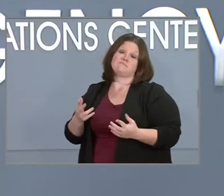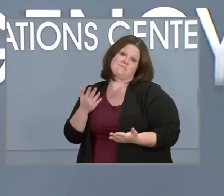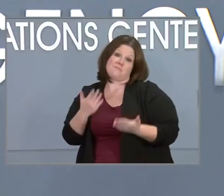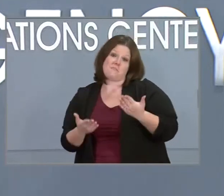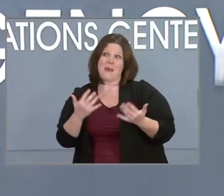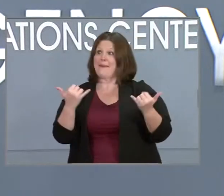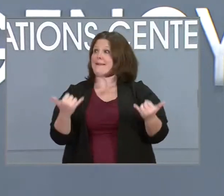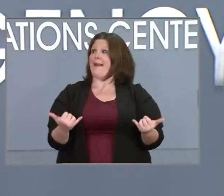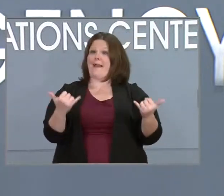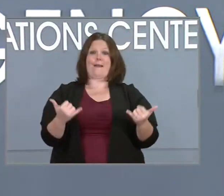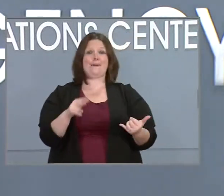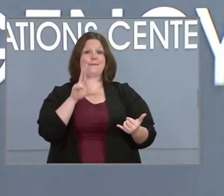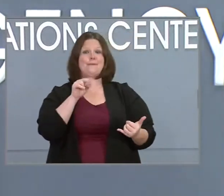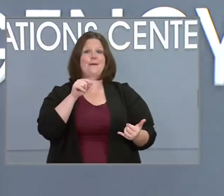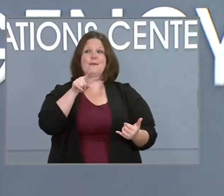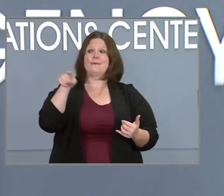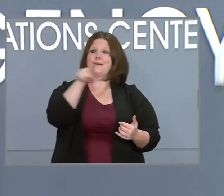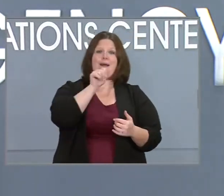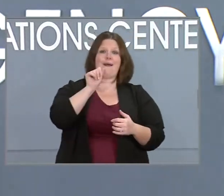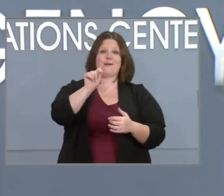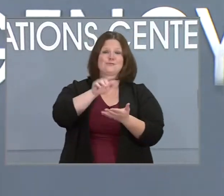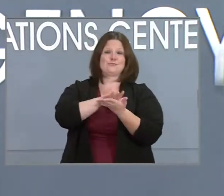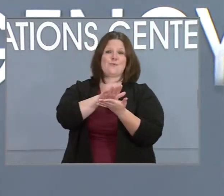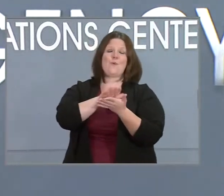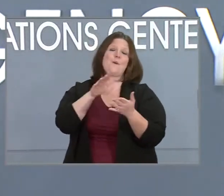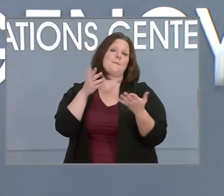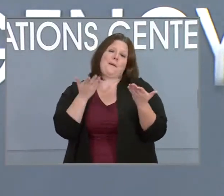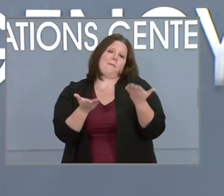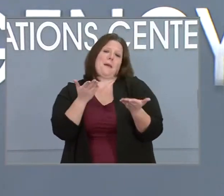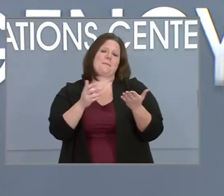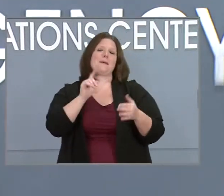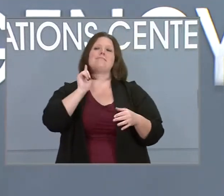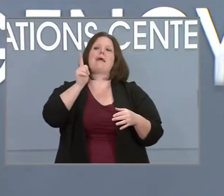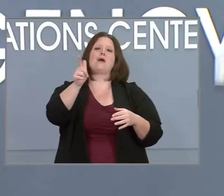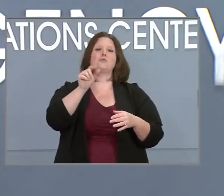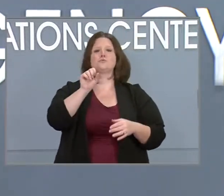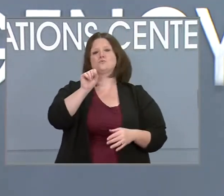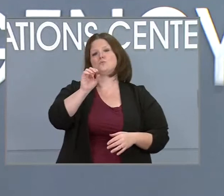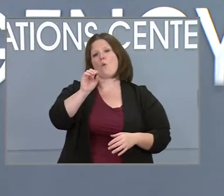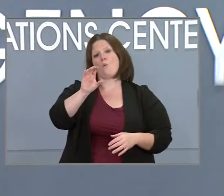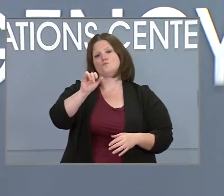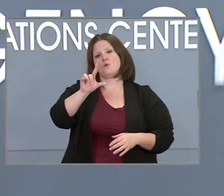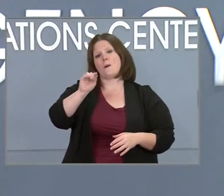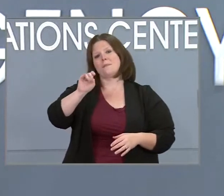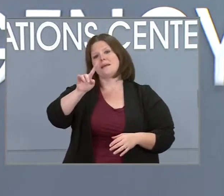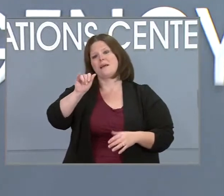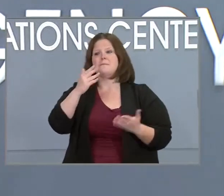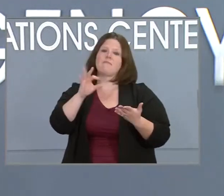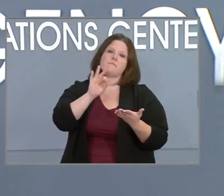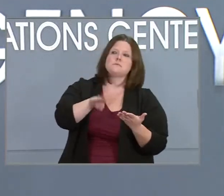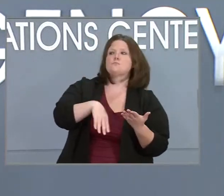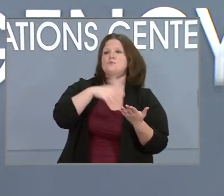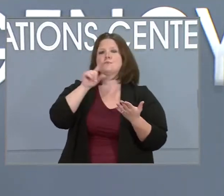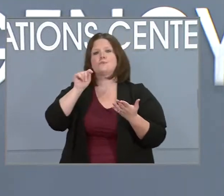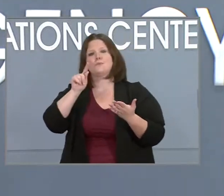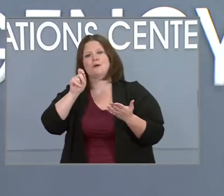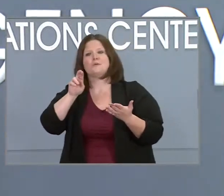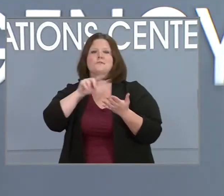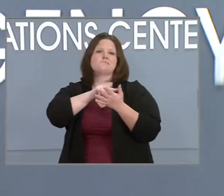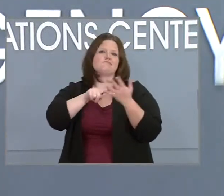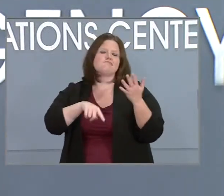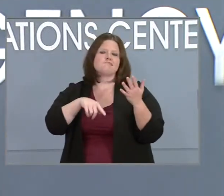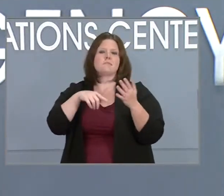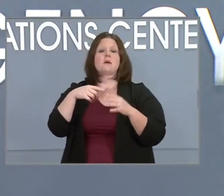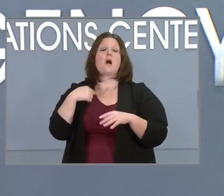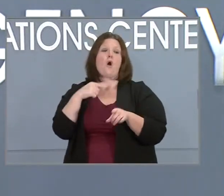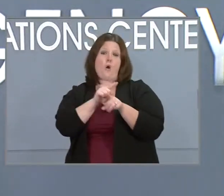news program, like I said, but on whether it's the social media platforms or in the places in which they are gathering. So we're trying to reach them. I did want to